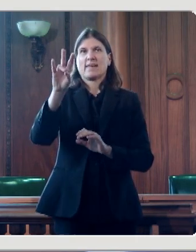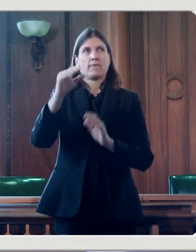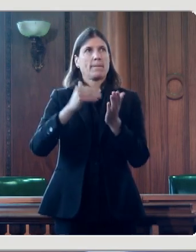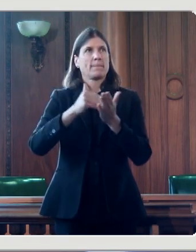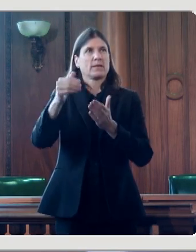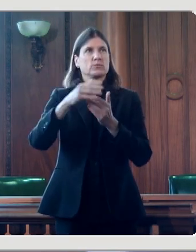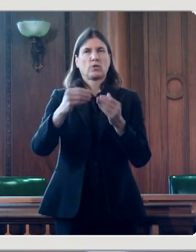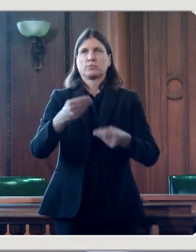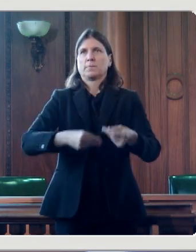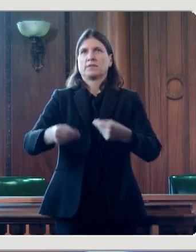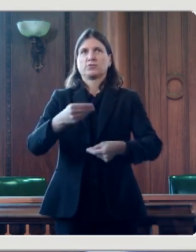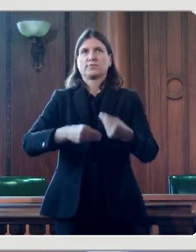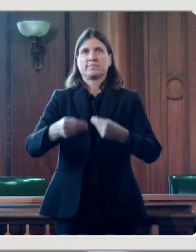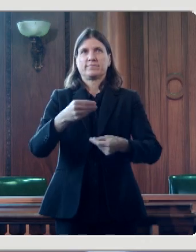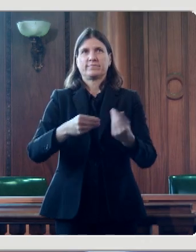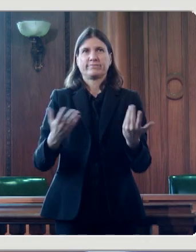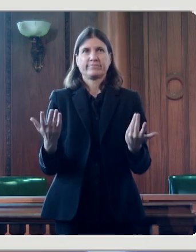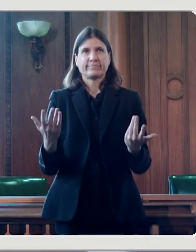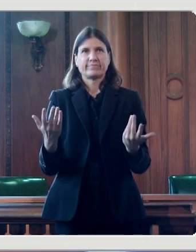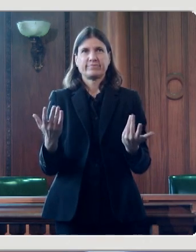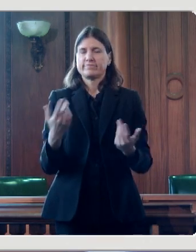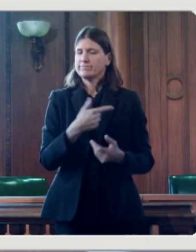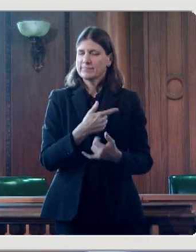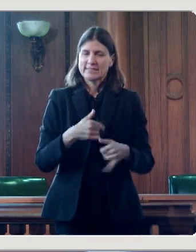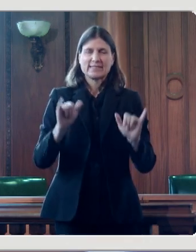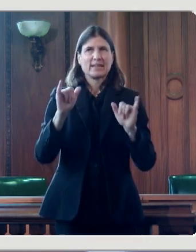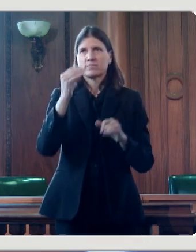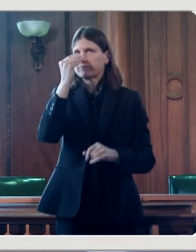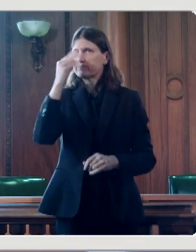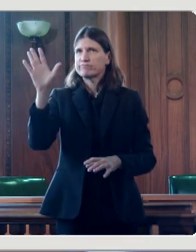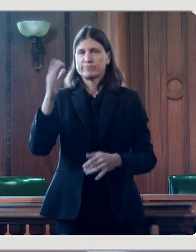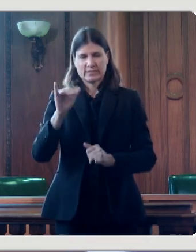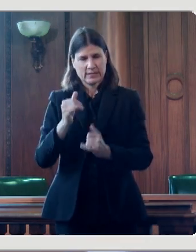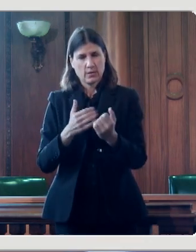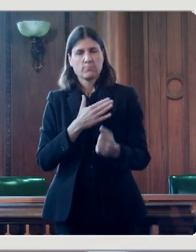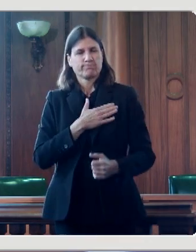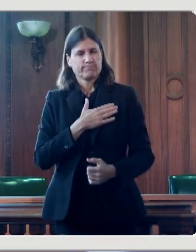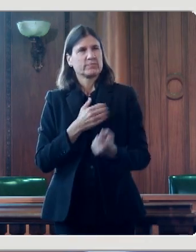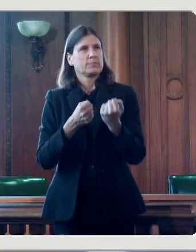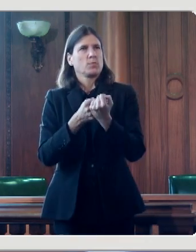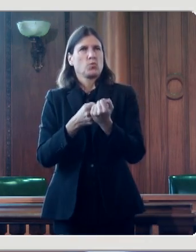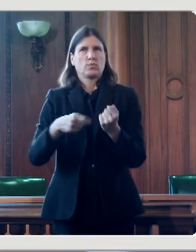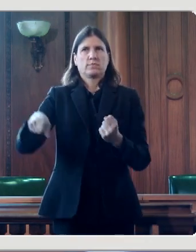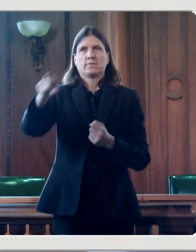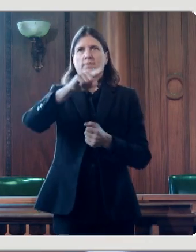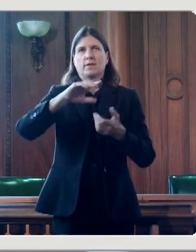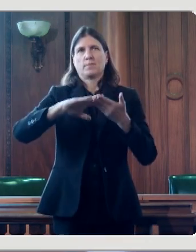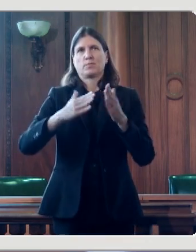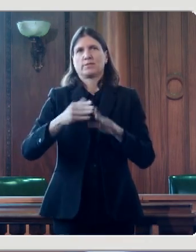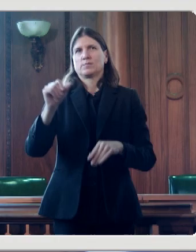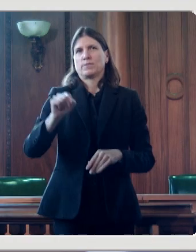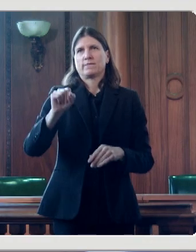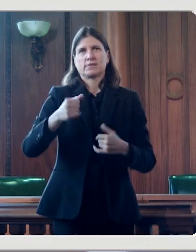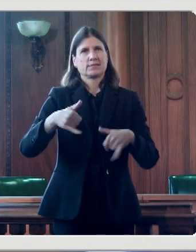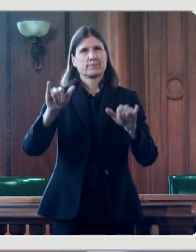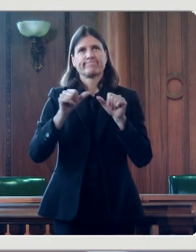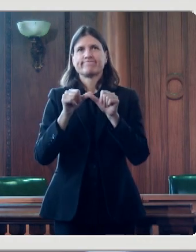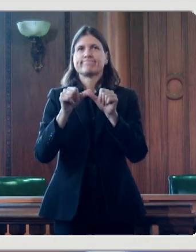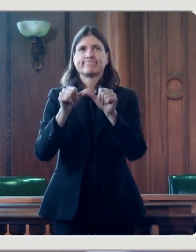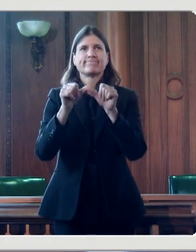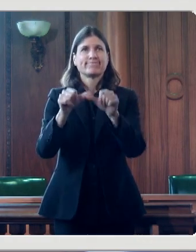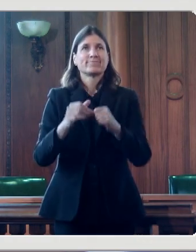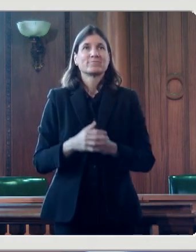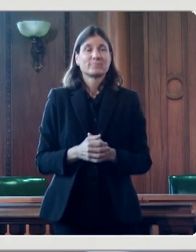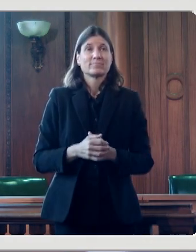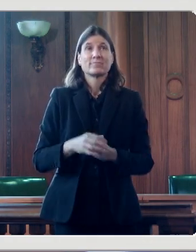very good. And cabinet heads have been very, very good. We've been able to offset about $11.6 million on grants. And